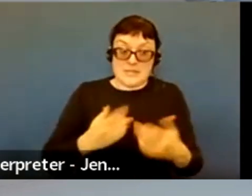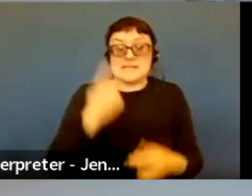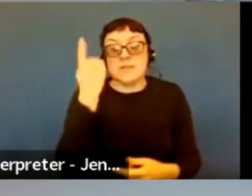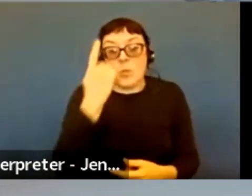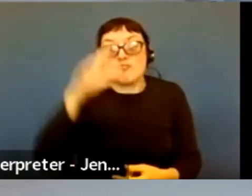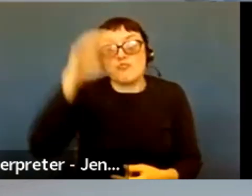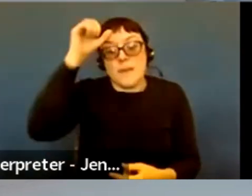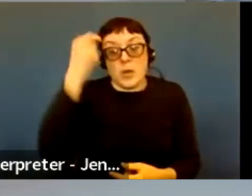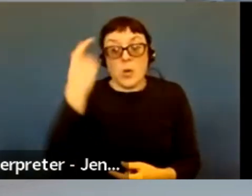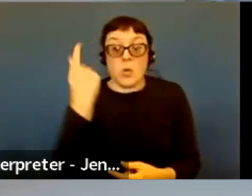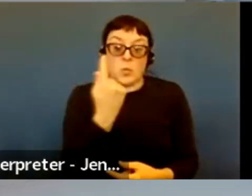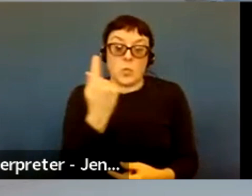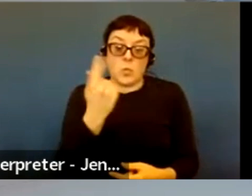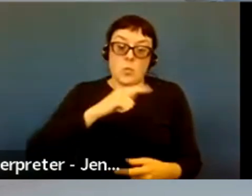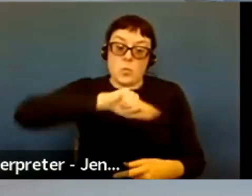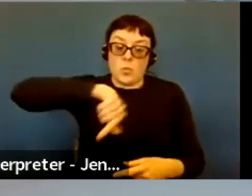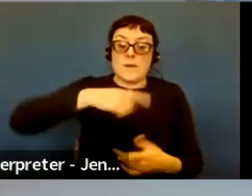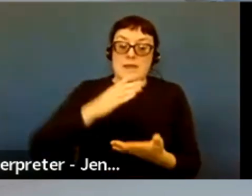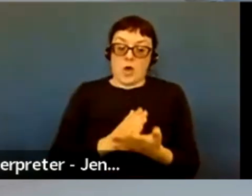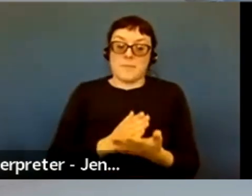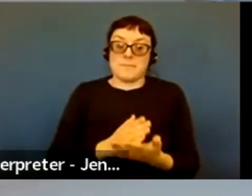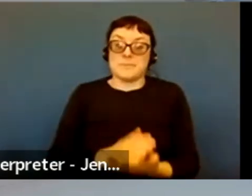who we are.